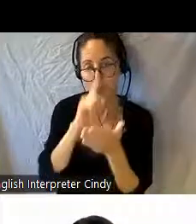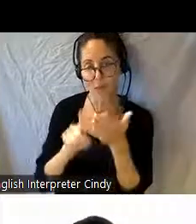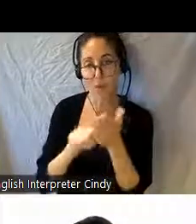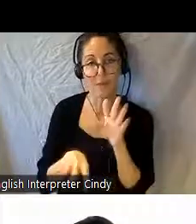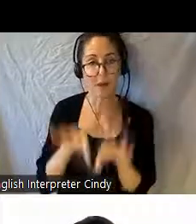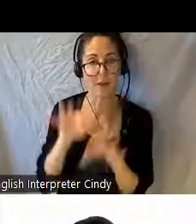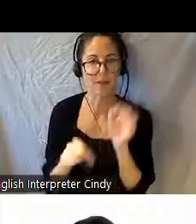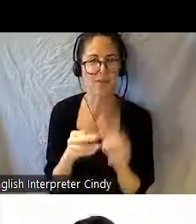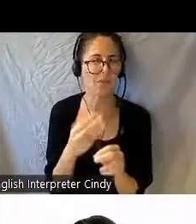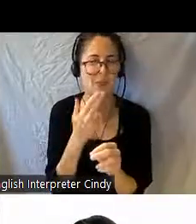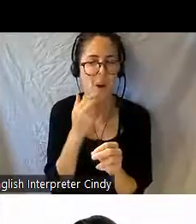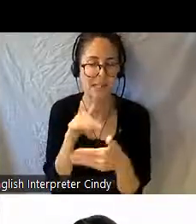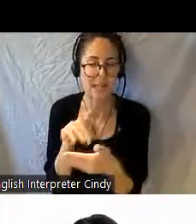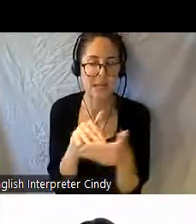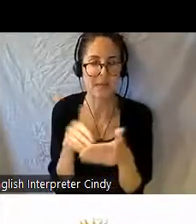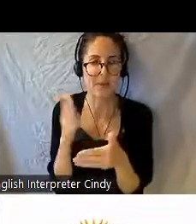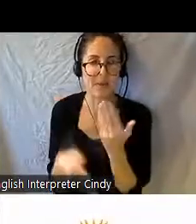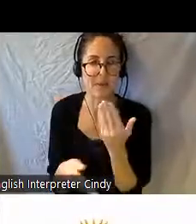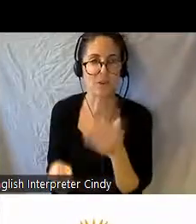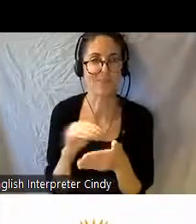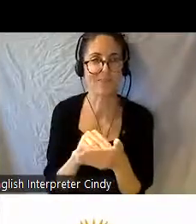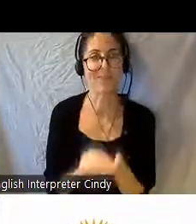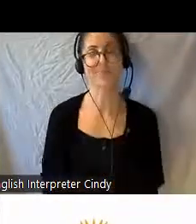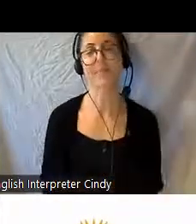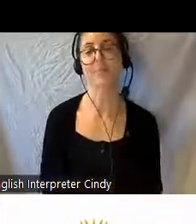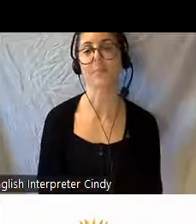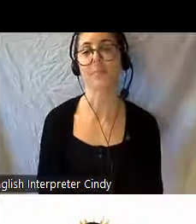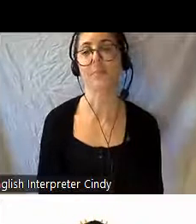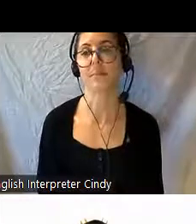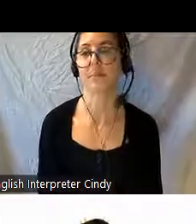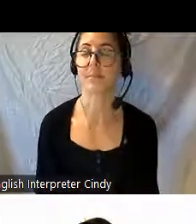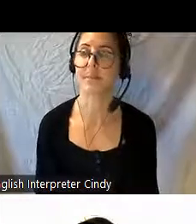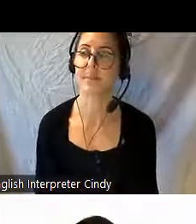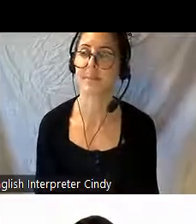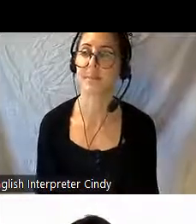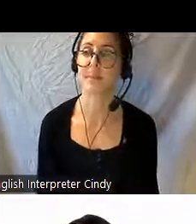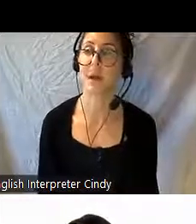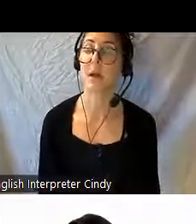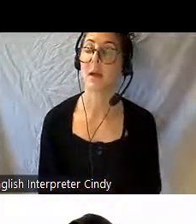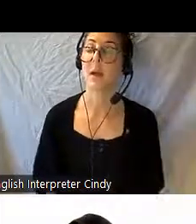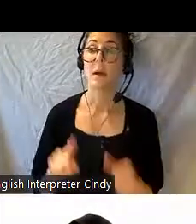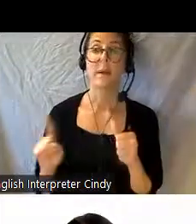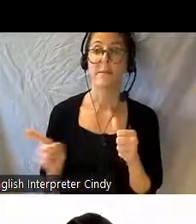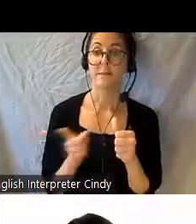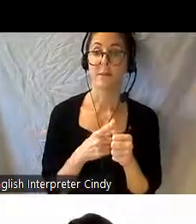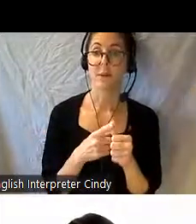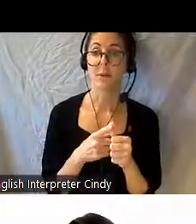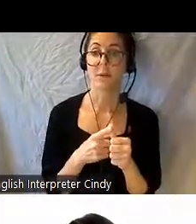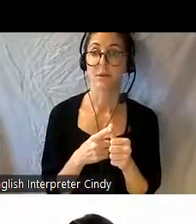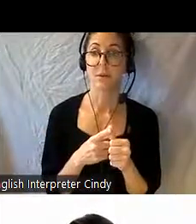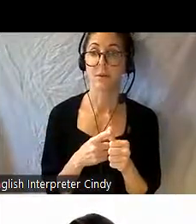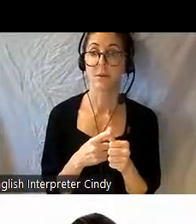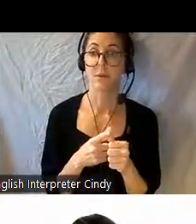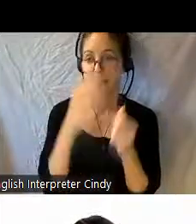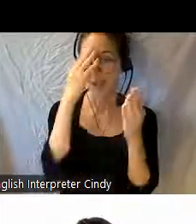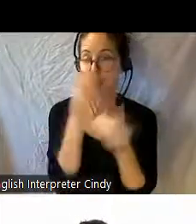from a small-scale study that we completed. Before we start, I'd like to just say that the topic we're covering